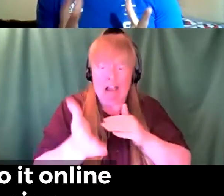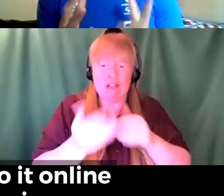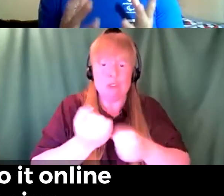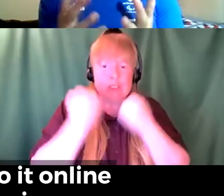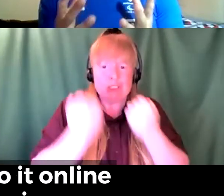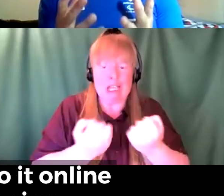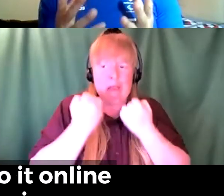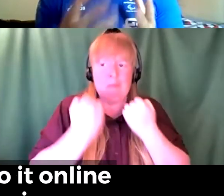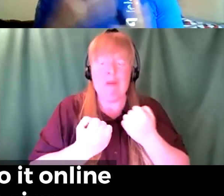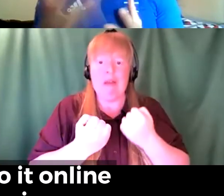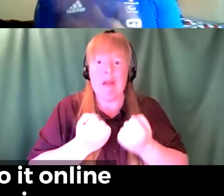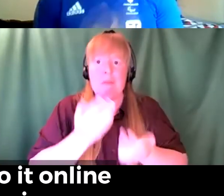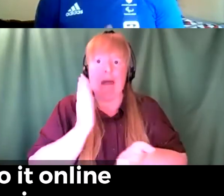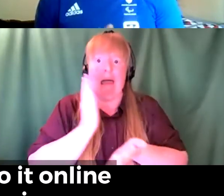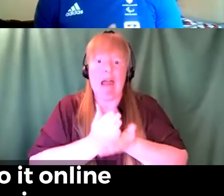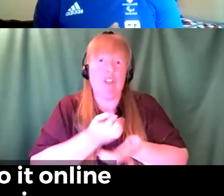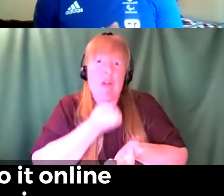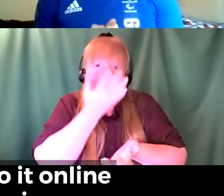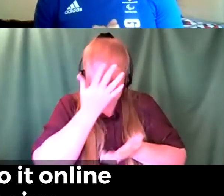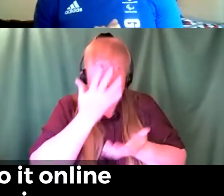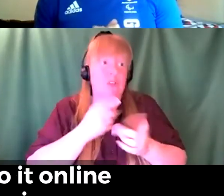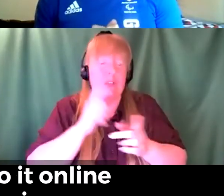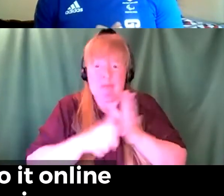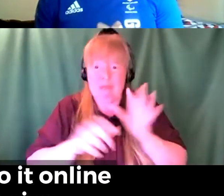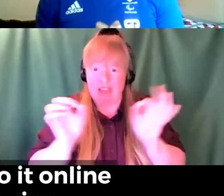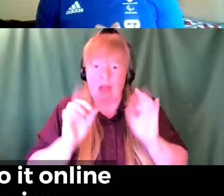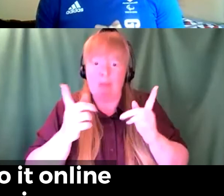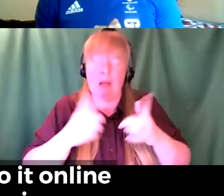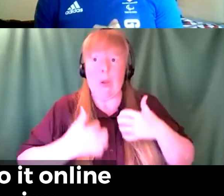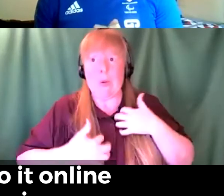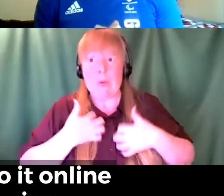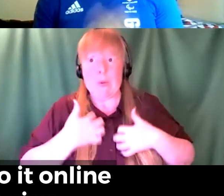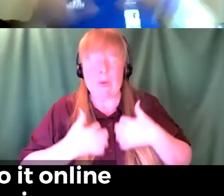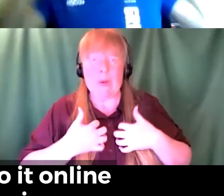that. So the fact that she was able to do it online is surely a massive